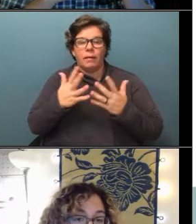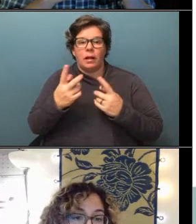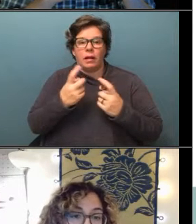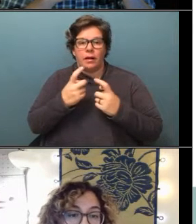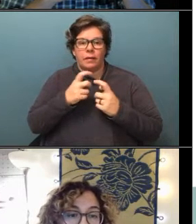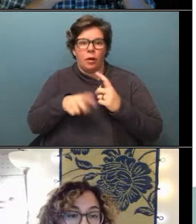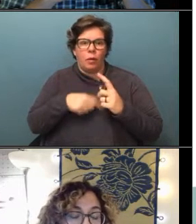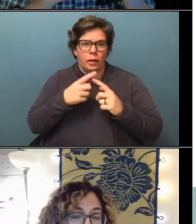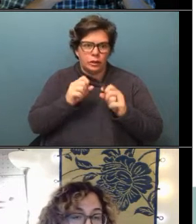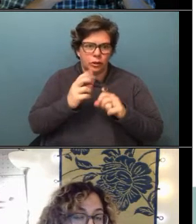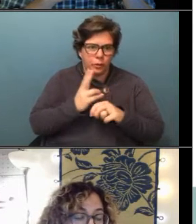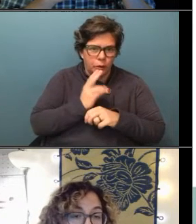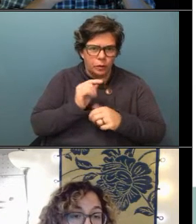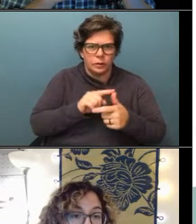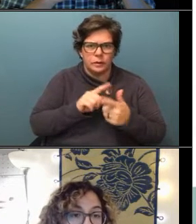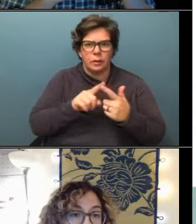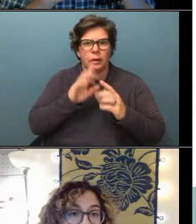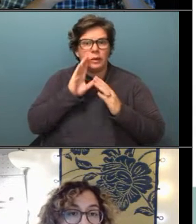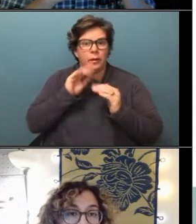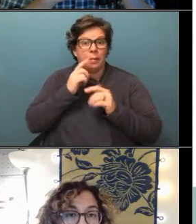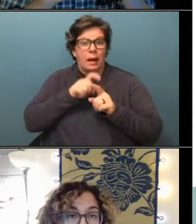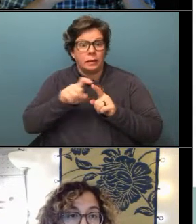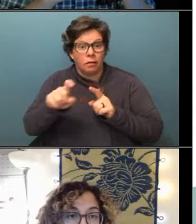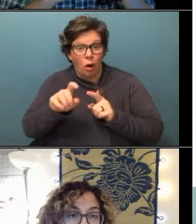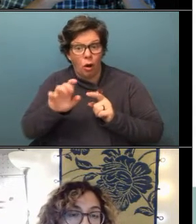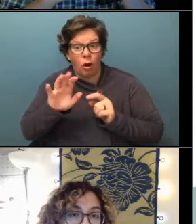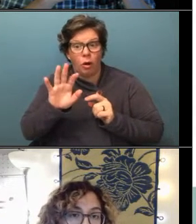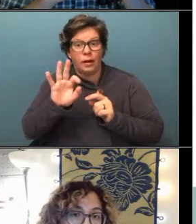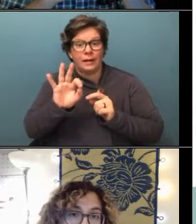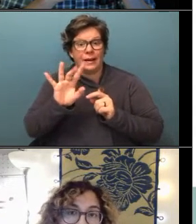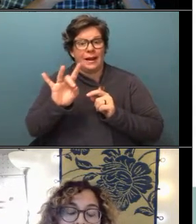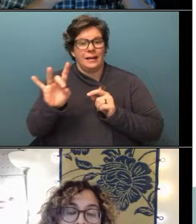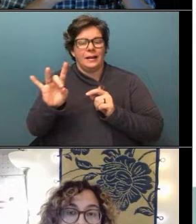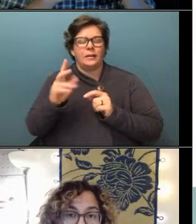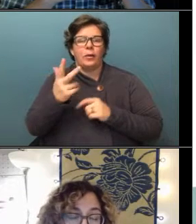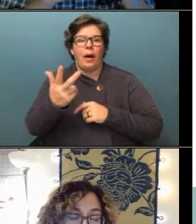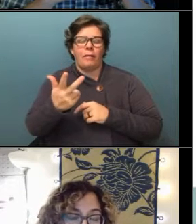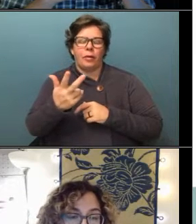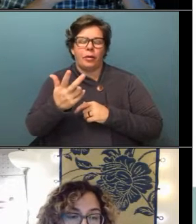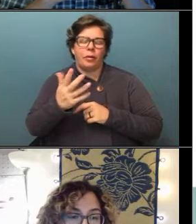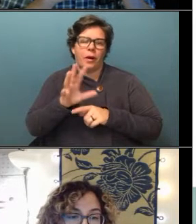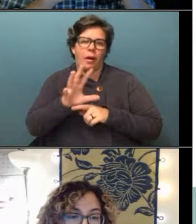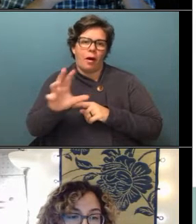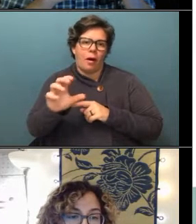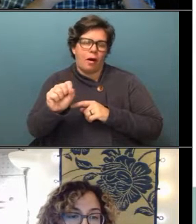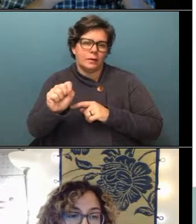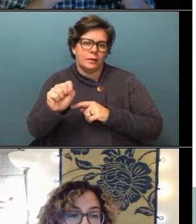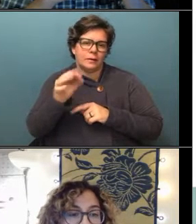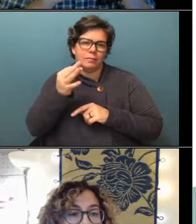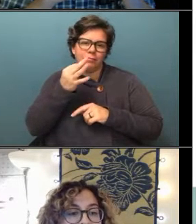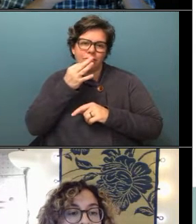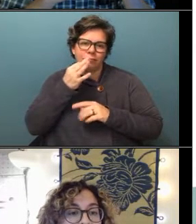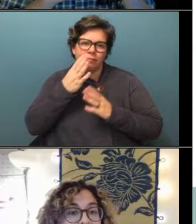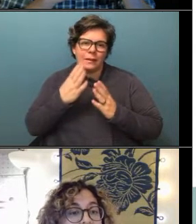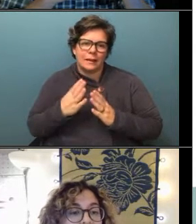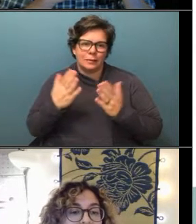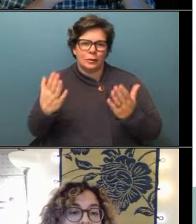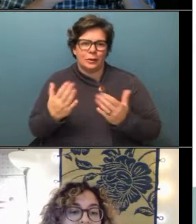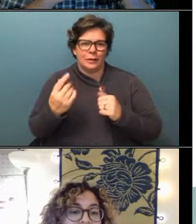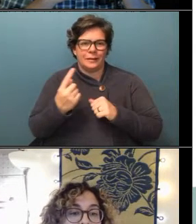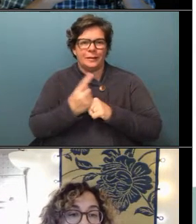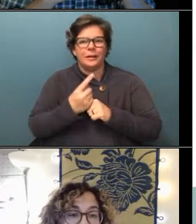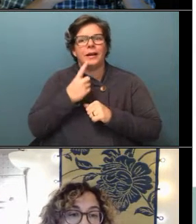to use it, what to expect, and more. And so we have 3 awesome subject matter experts with us here today.